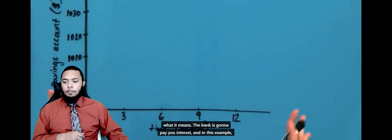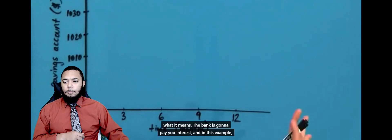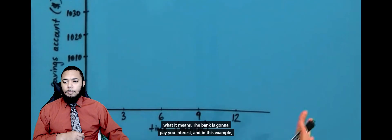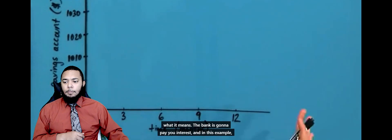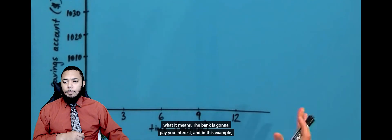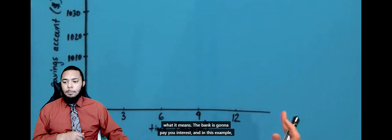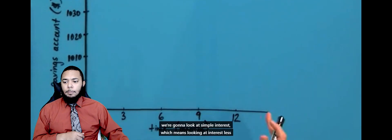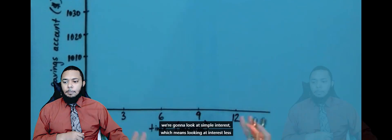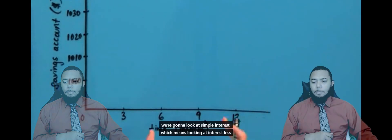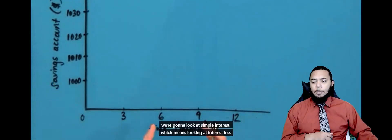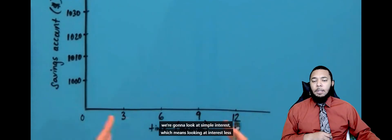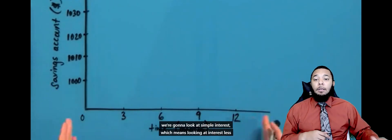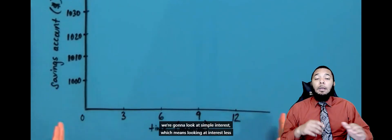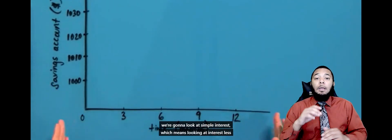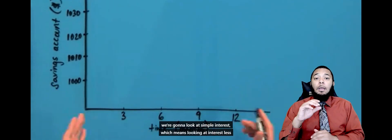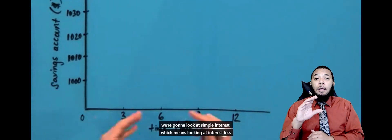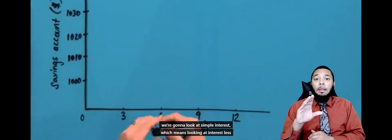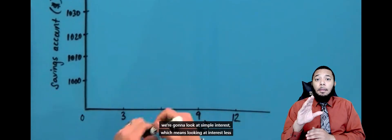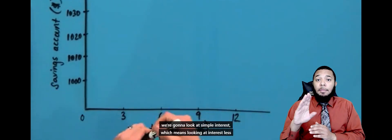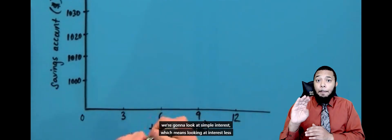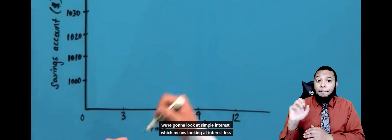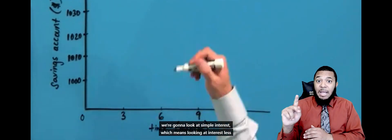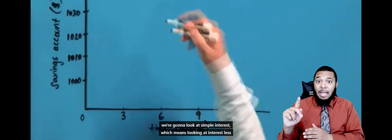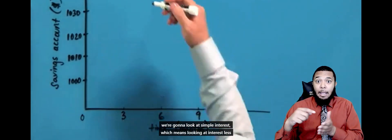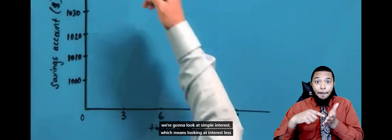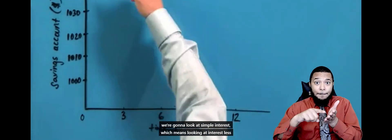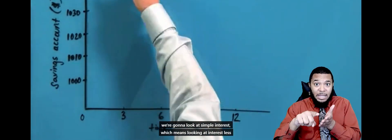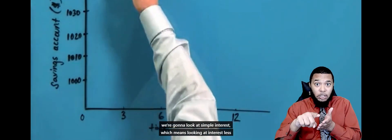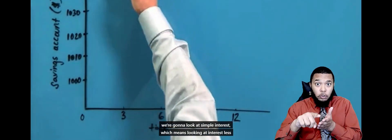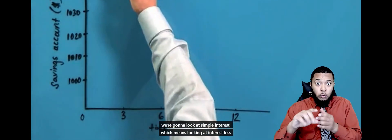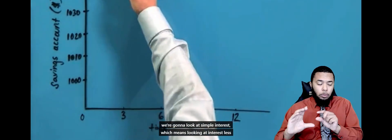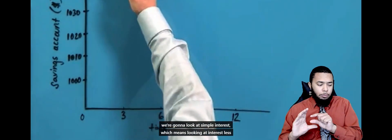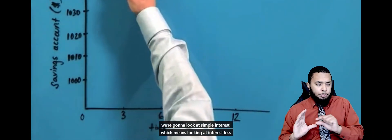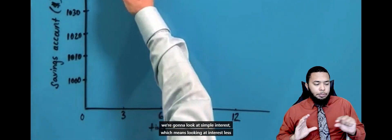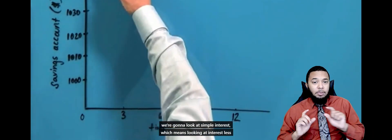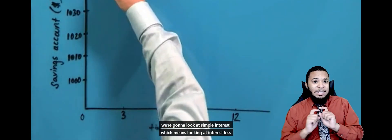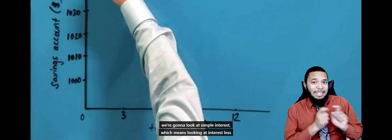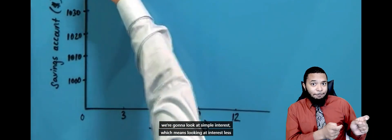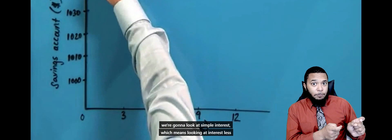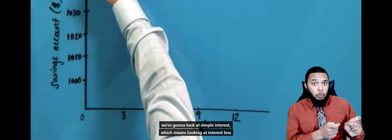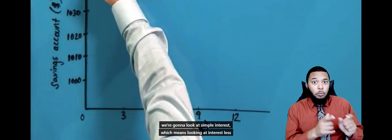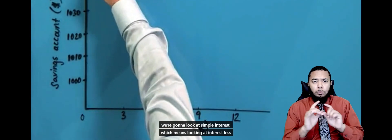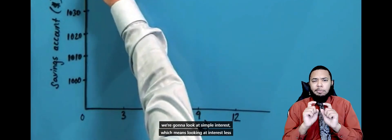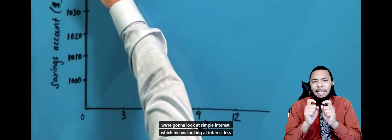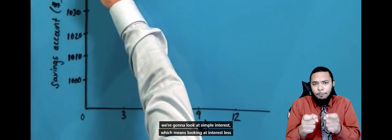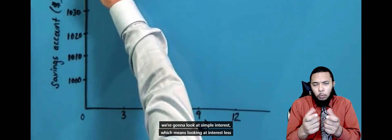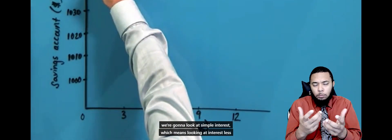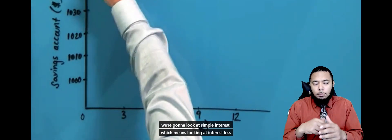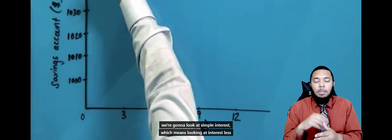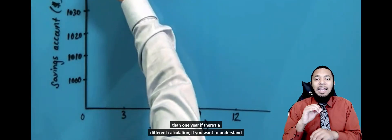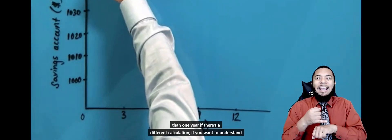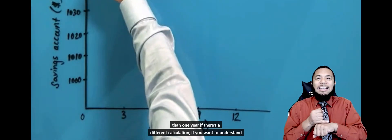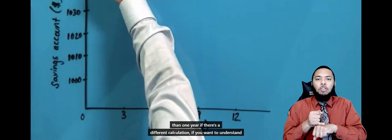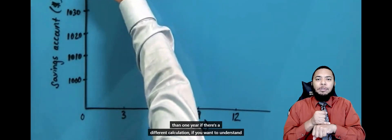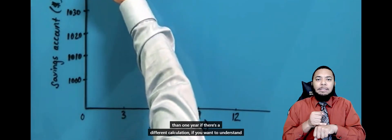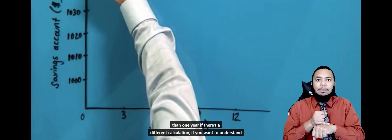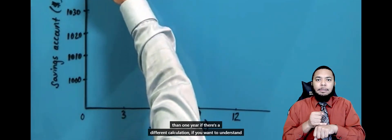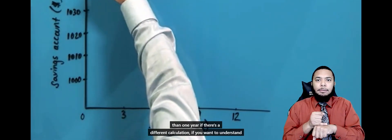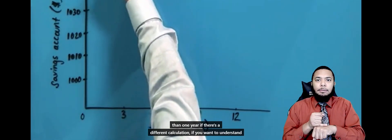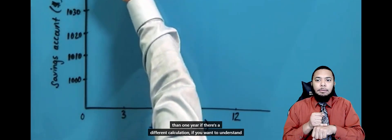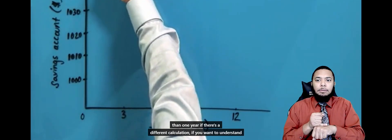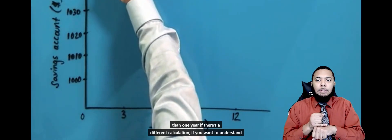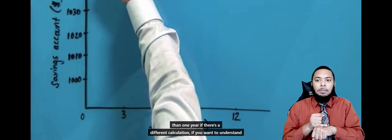And in this example, we're going to look at simple interest, which means looking at interest less than 1